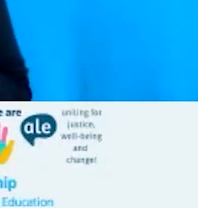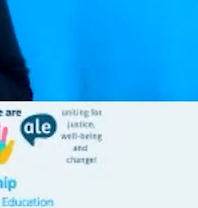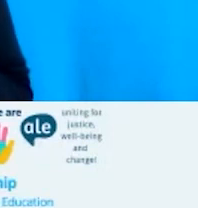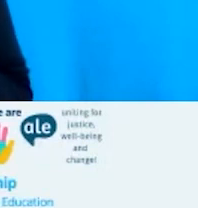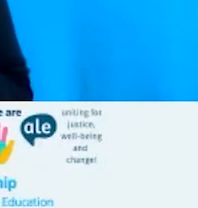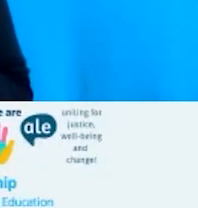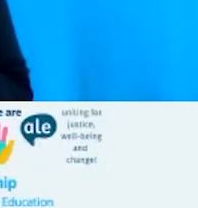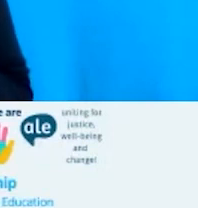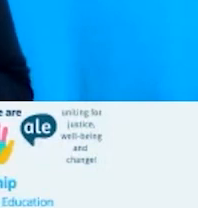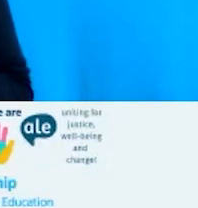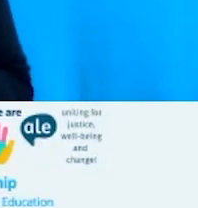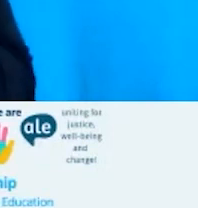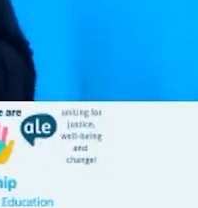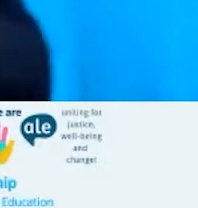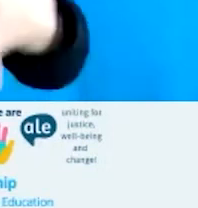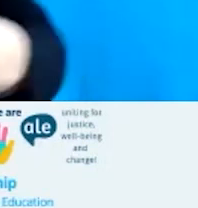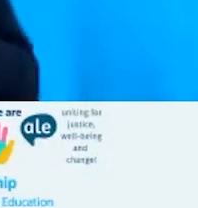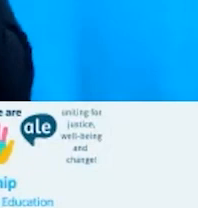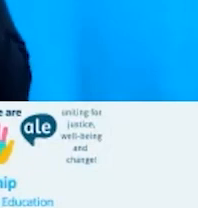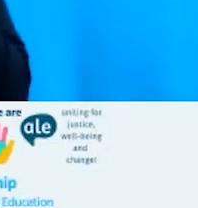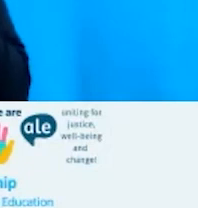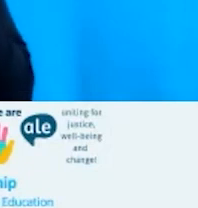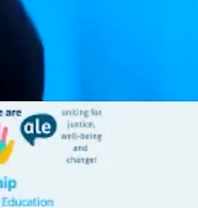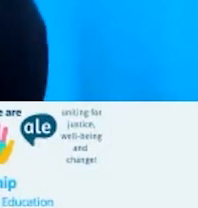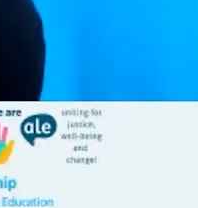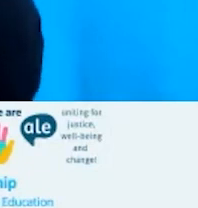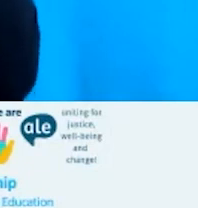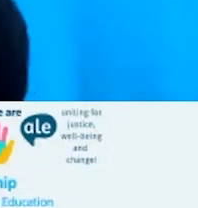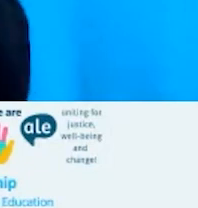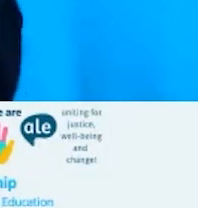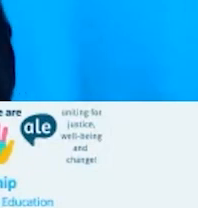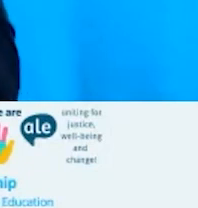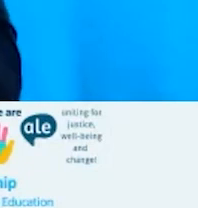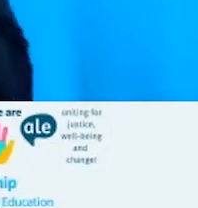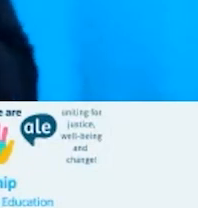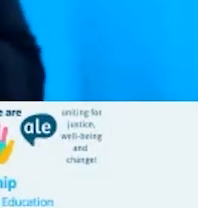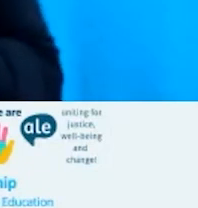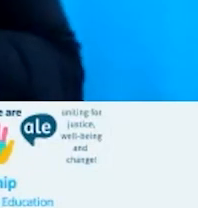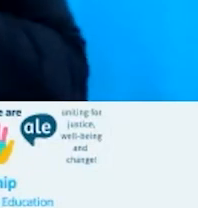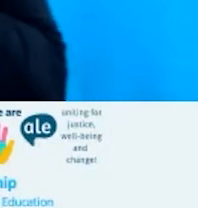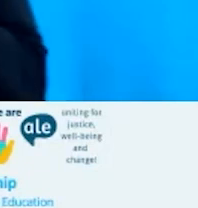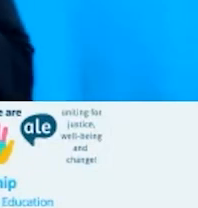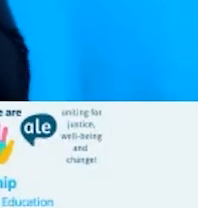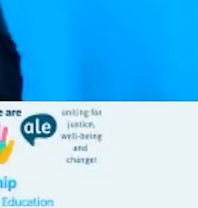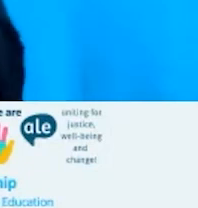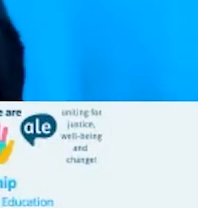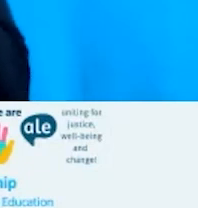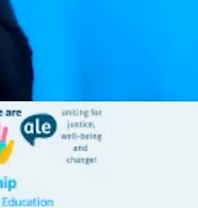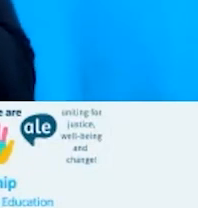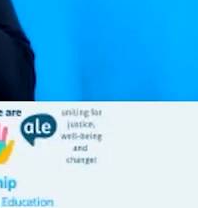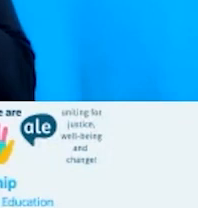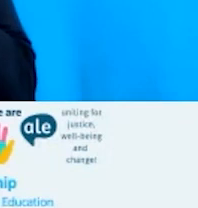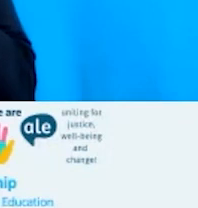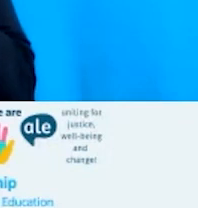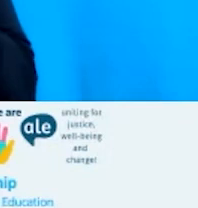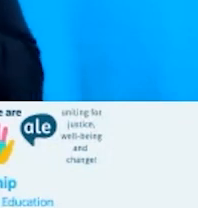commonalities. For us who are, you know, who have communism behind us and looking for a new democracy and creating a new